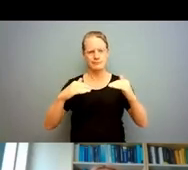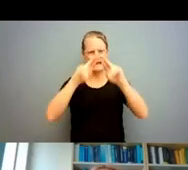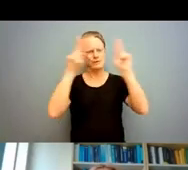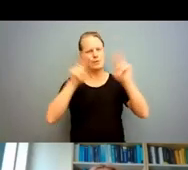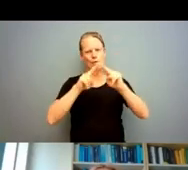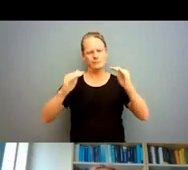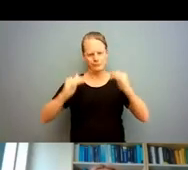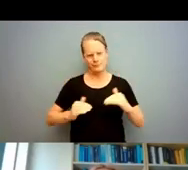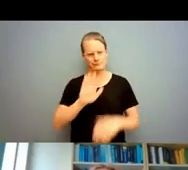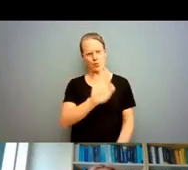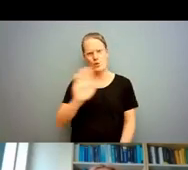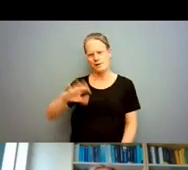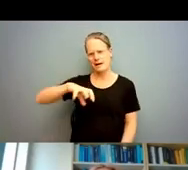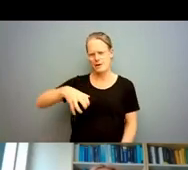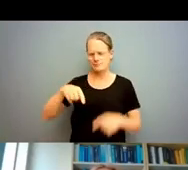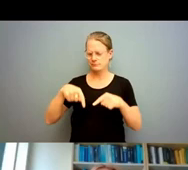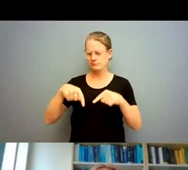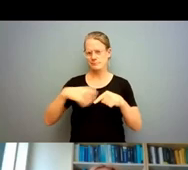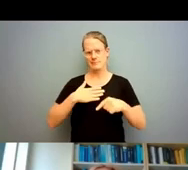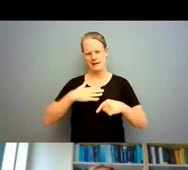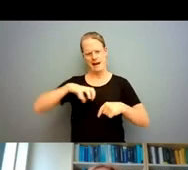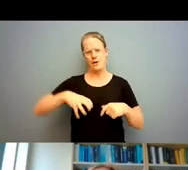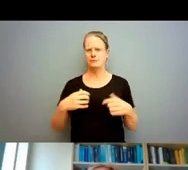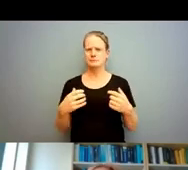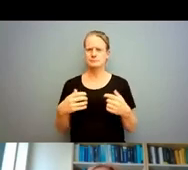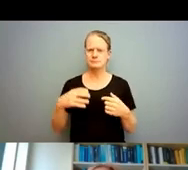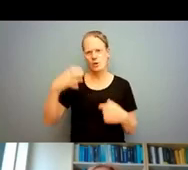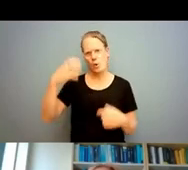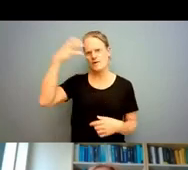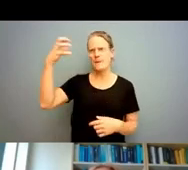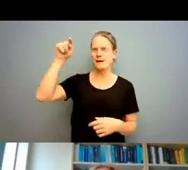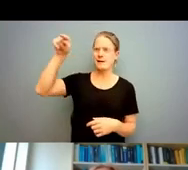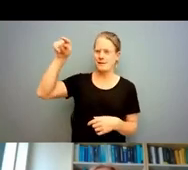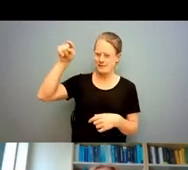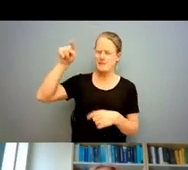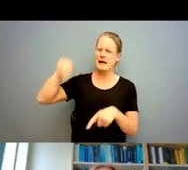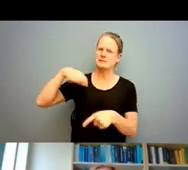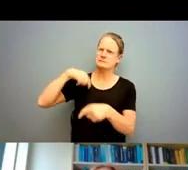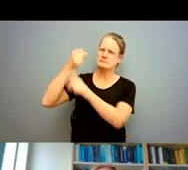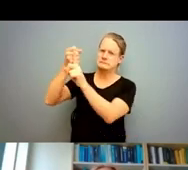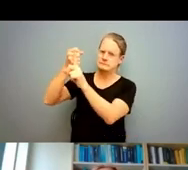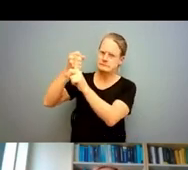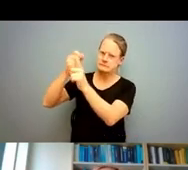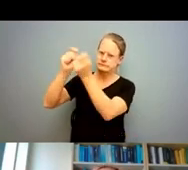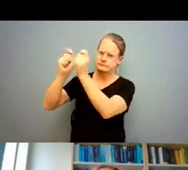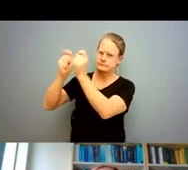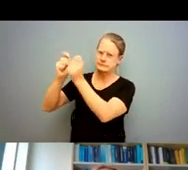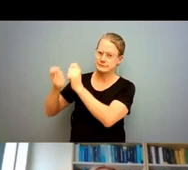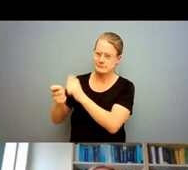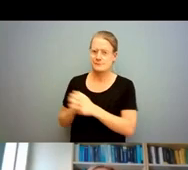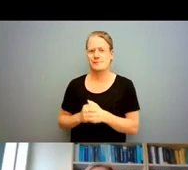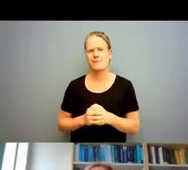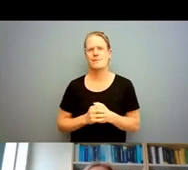States, governments, and government agencies are the ones who have the